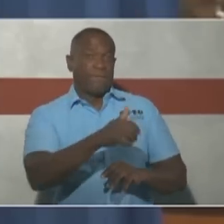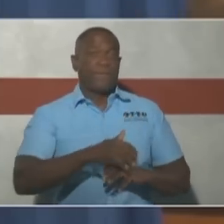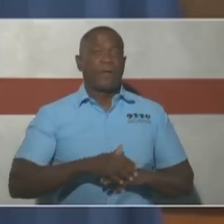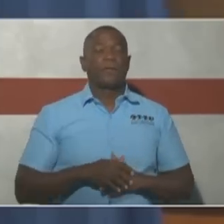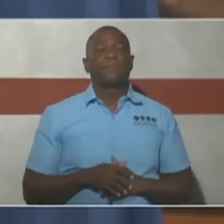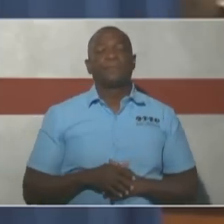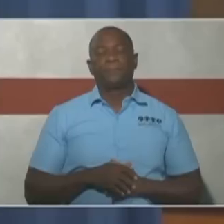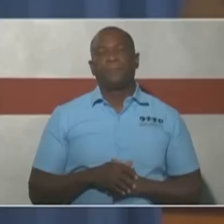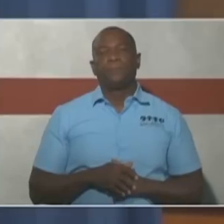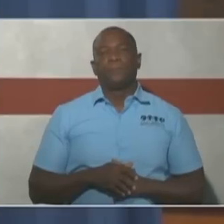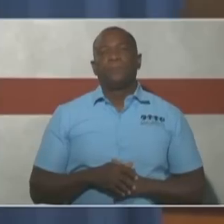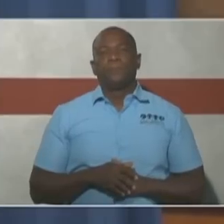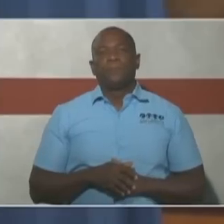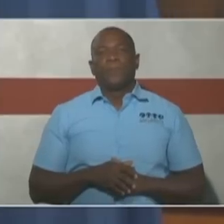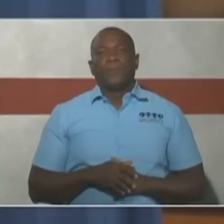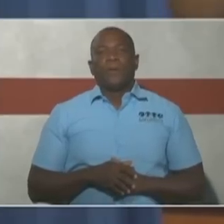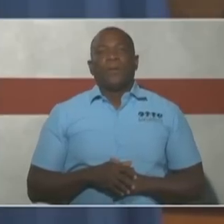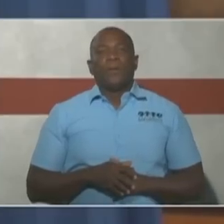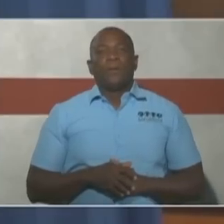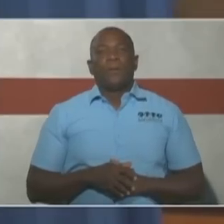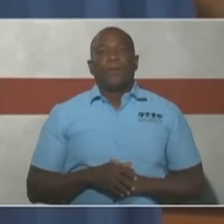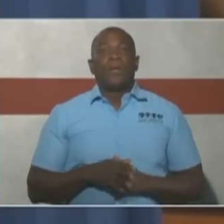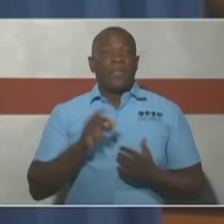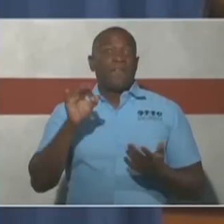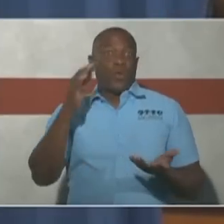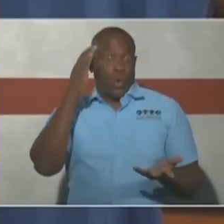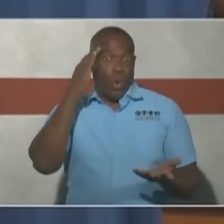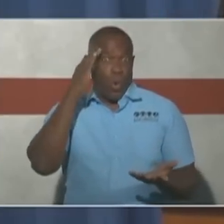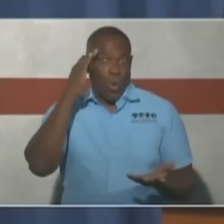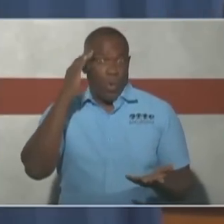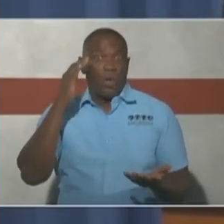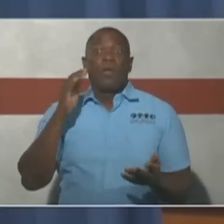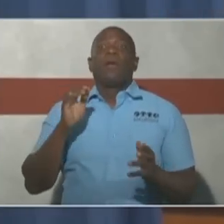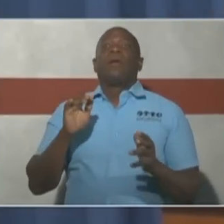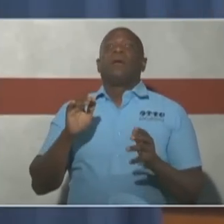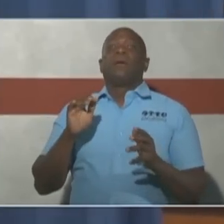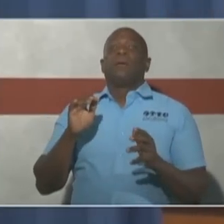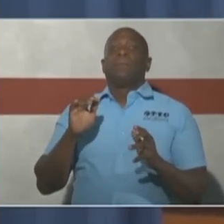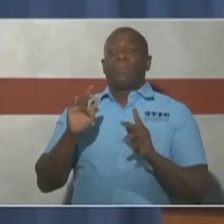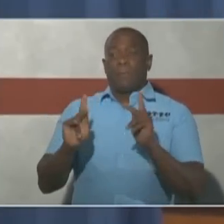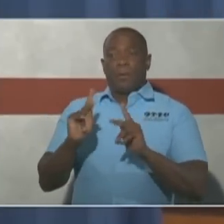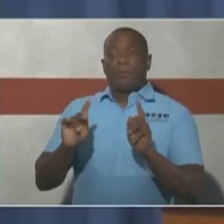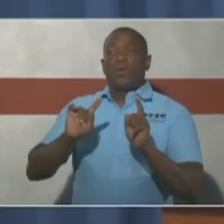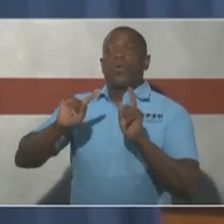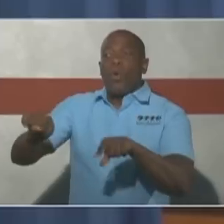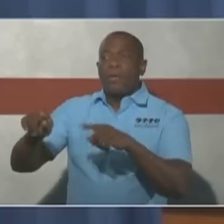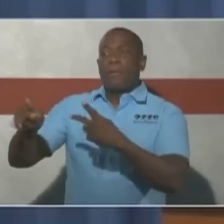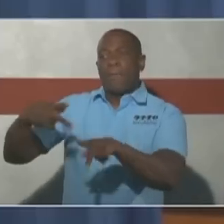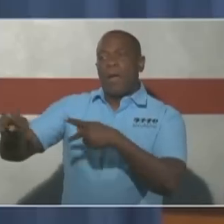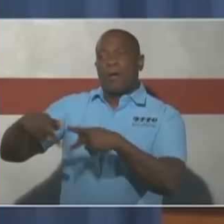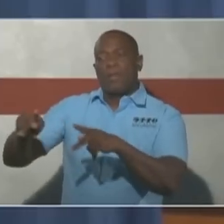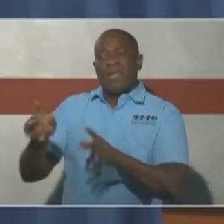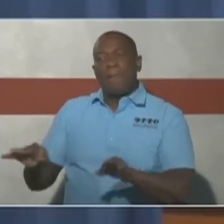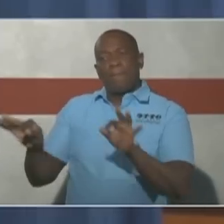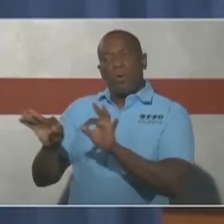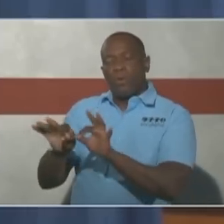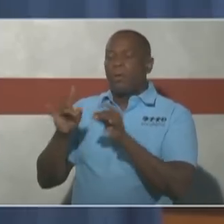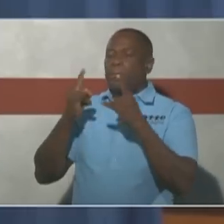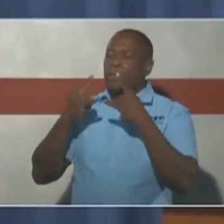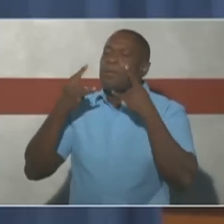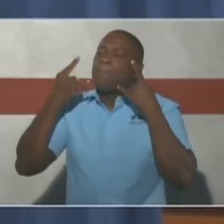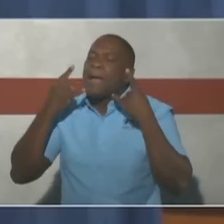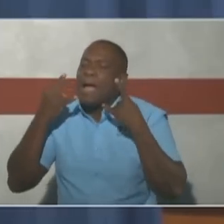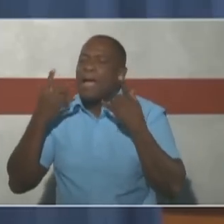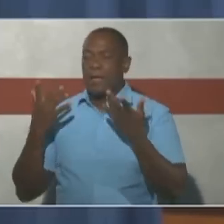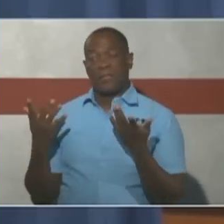getting vaccinated, those who know they live with vulnerable individuals and who plan to go mingling and having a good time, to